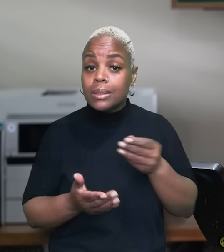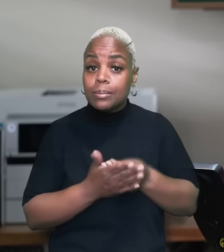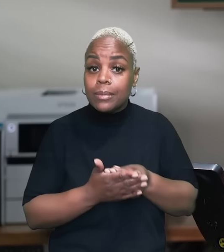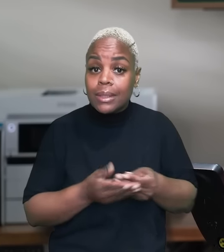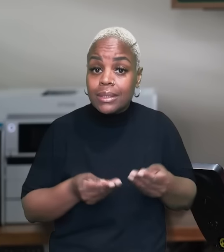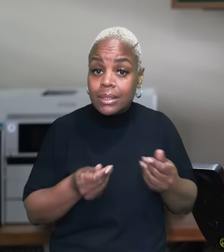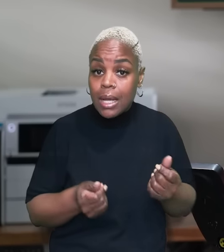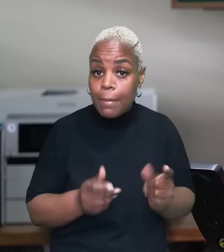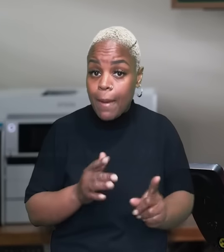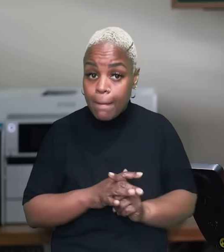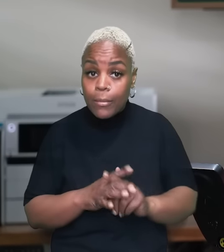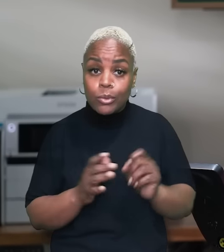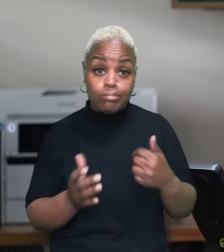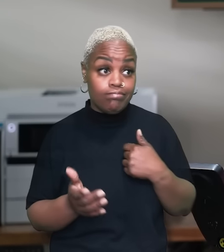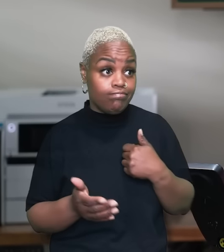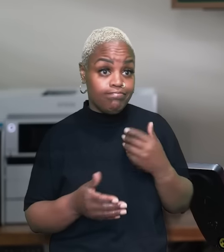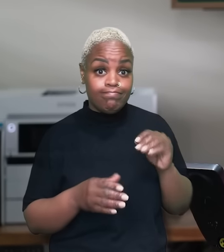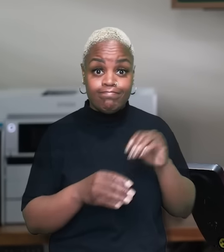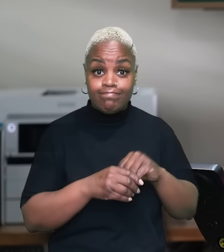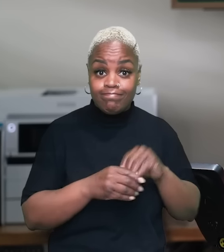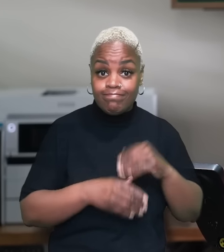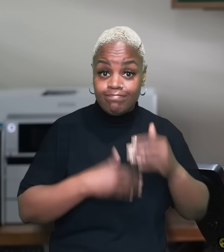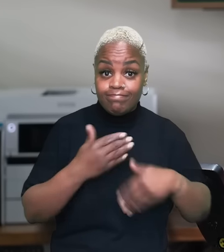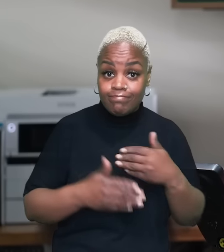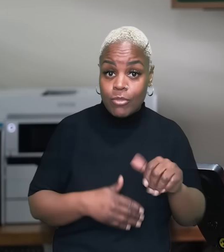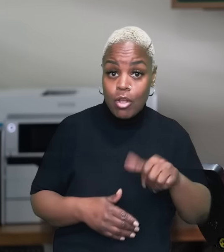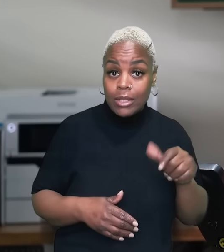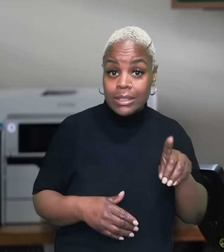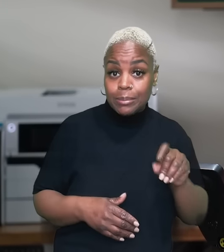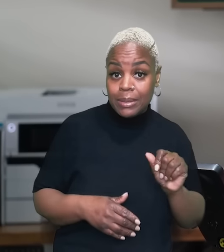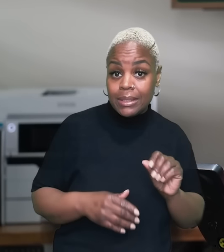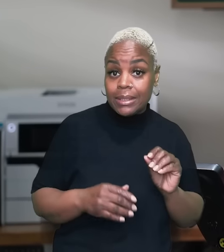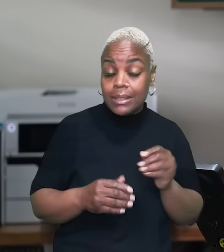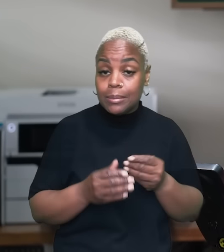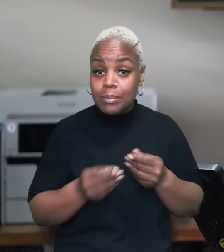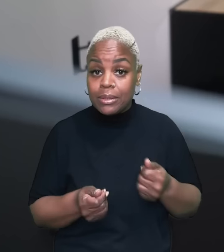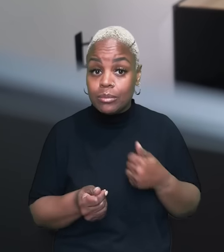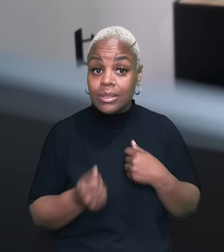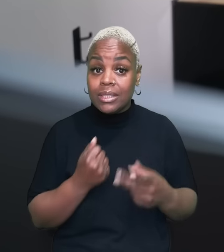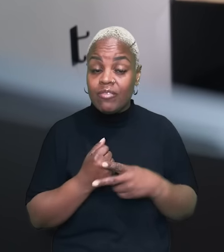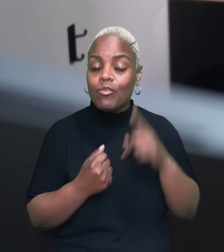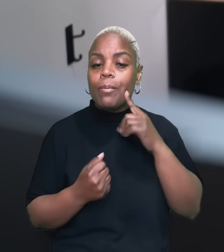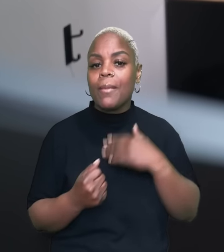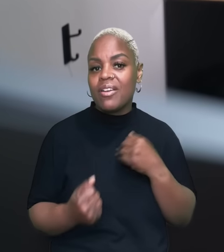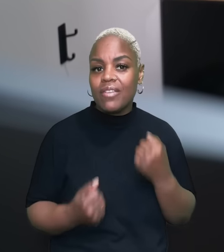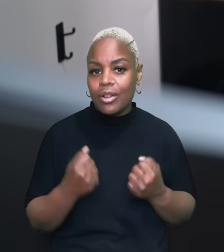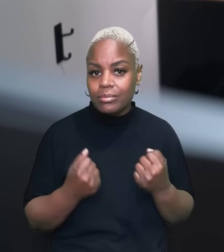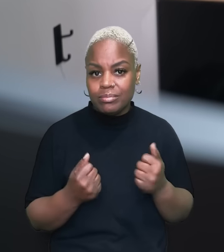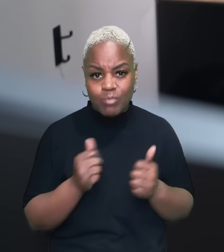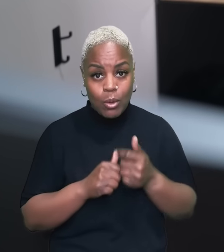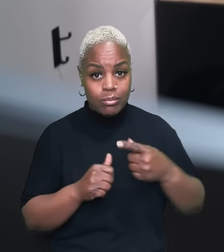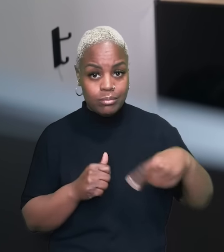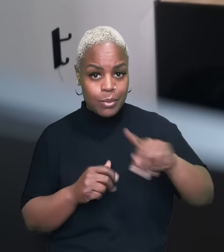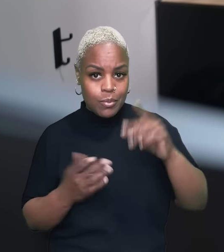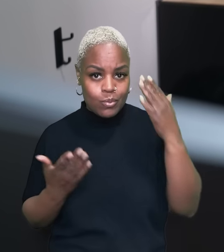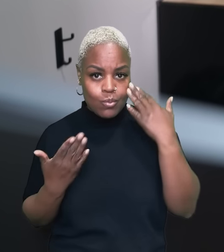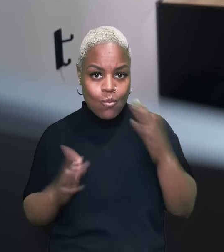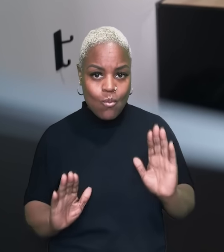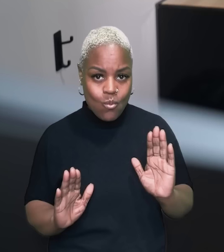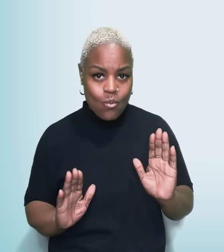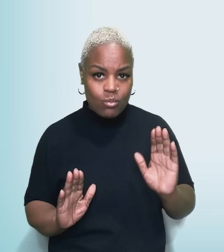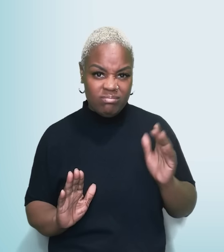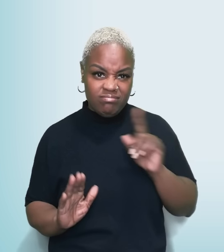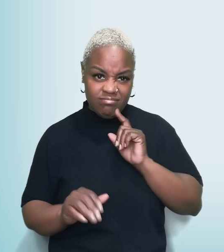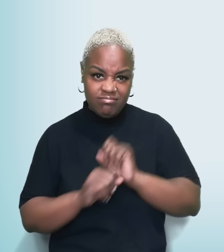up. So in the process of saving for other disability expenses, I was saving for my vehicle. Here's what most people don't